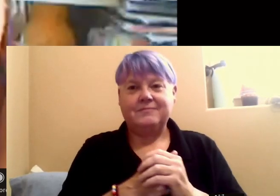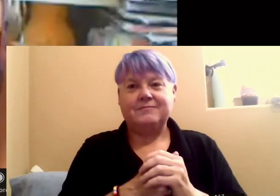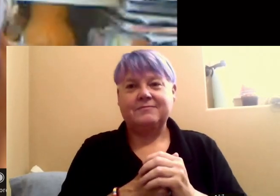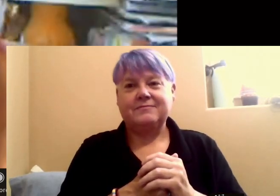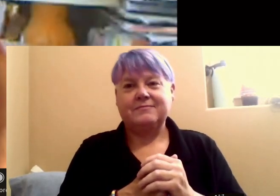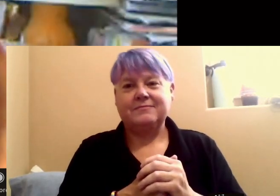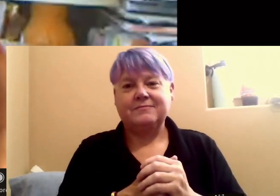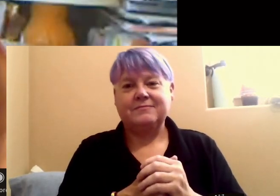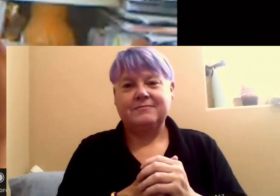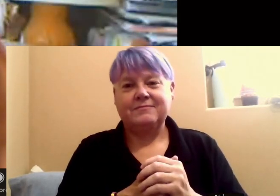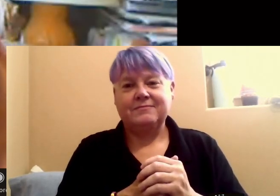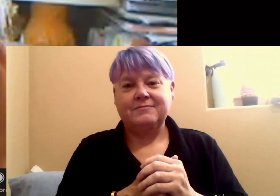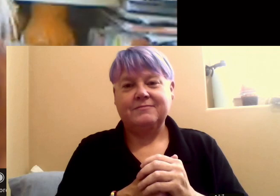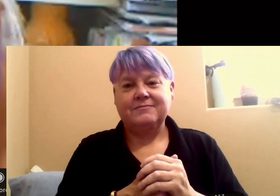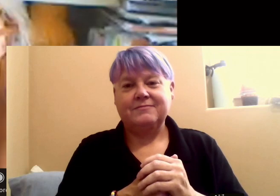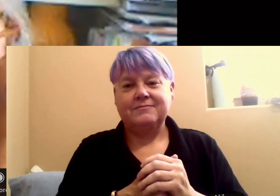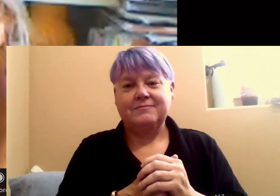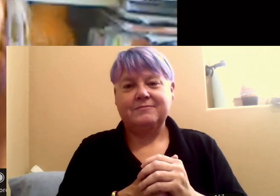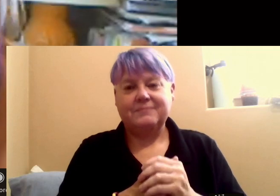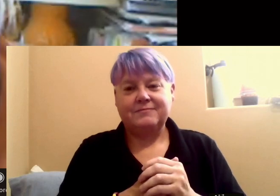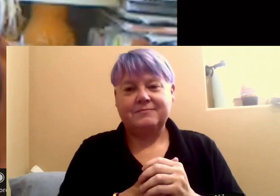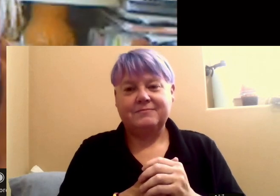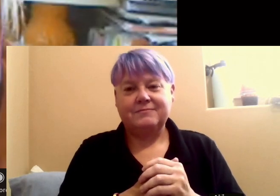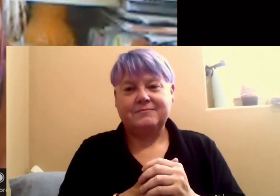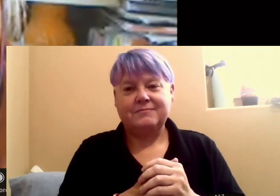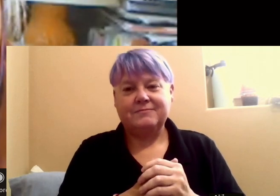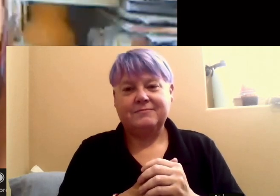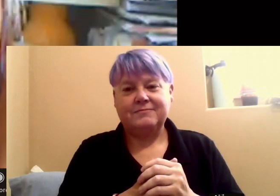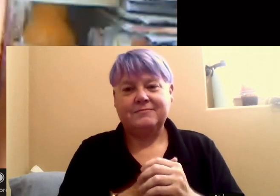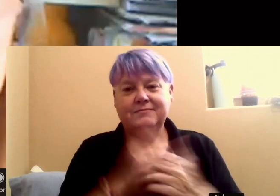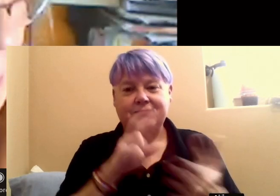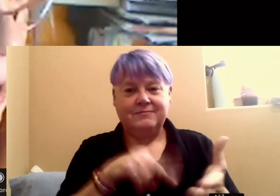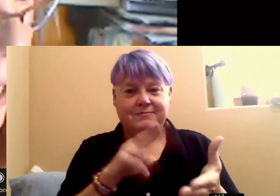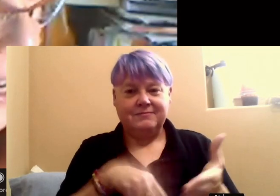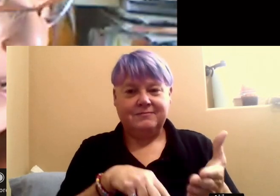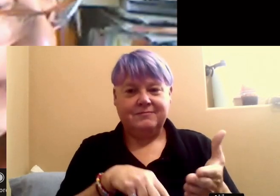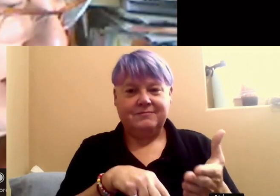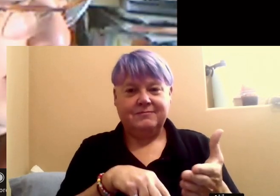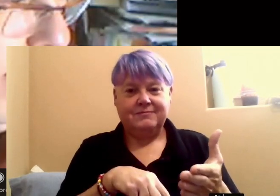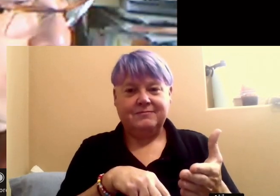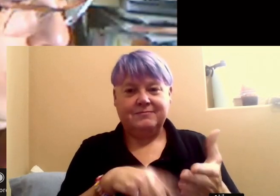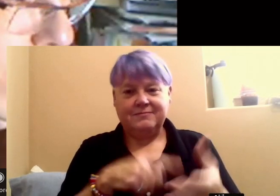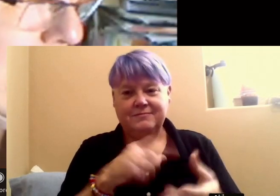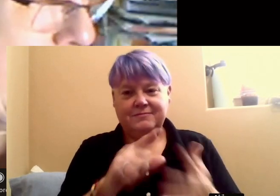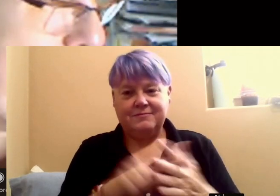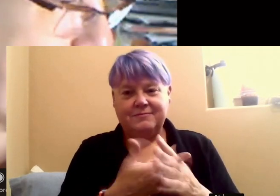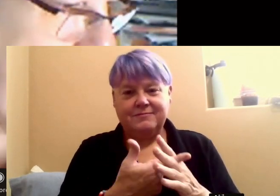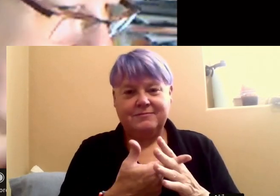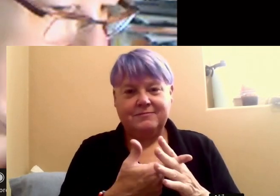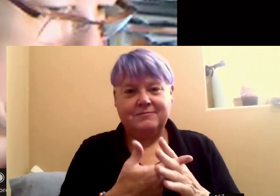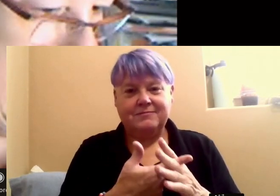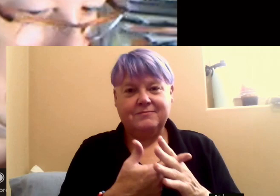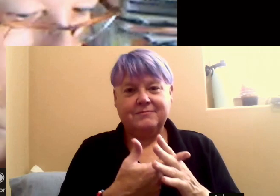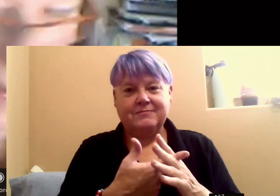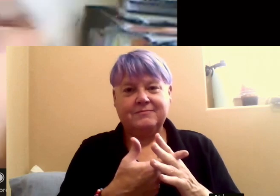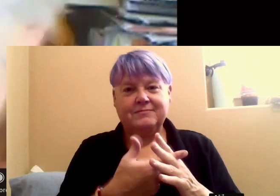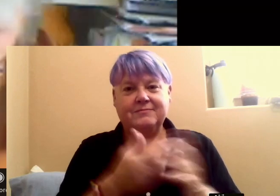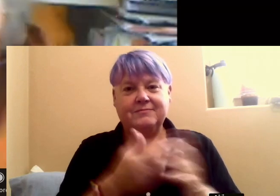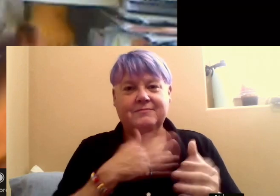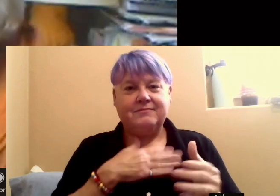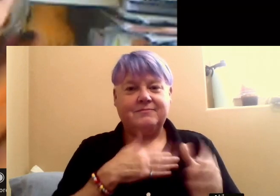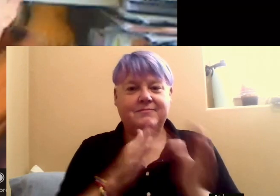Okay. All right. I'm going to read the beginning of